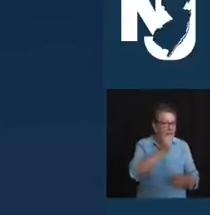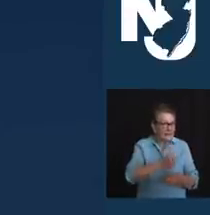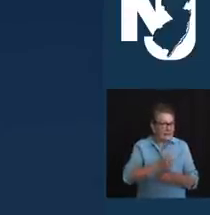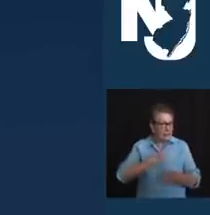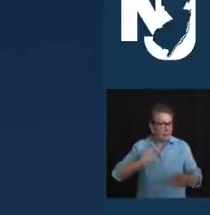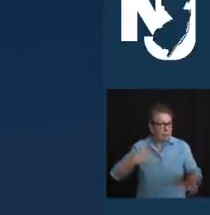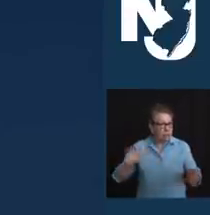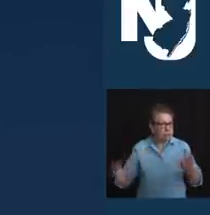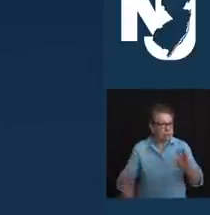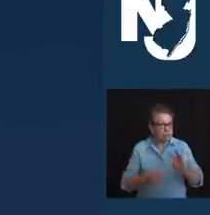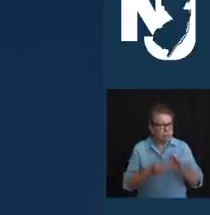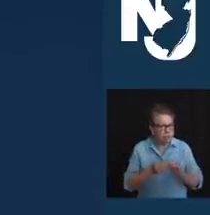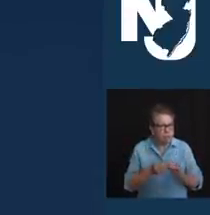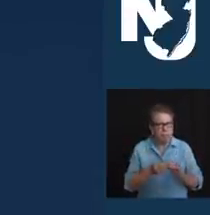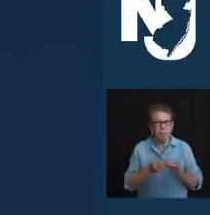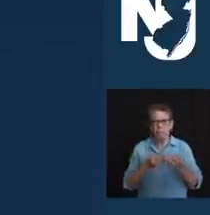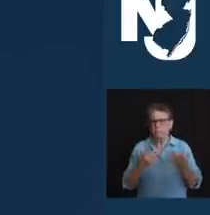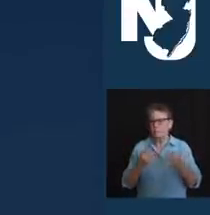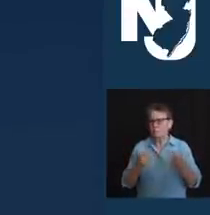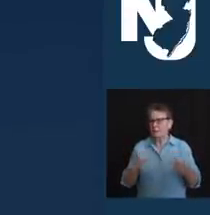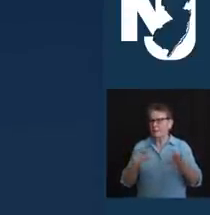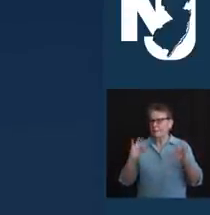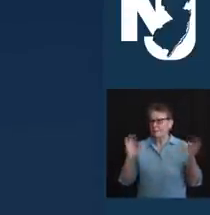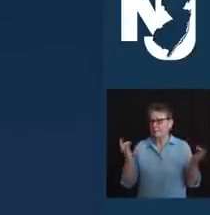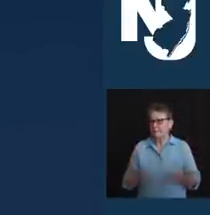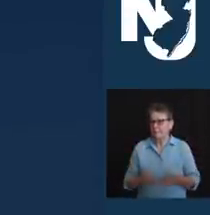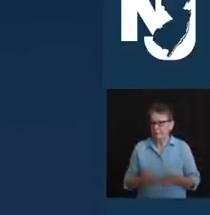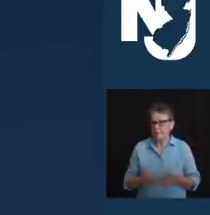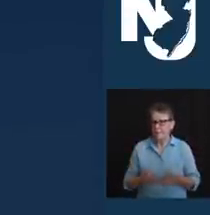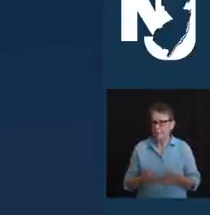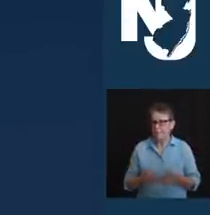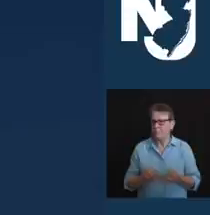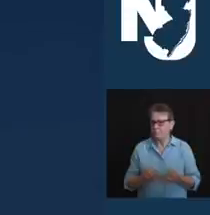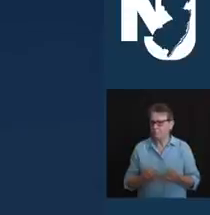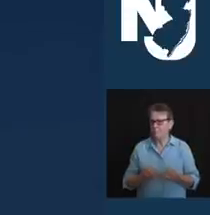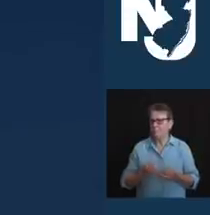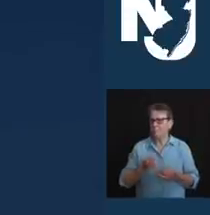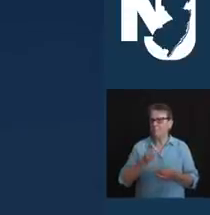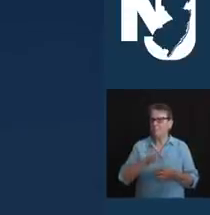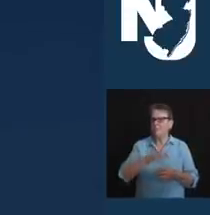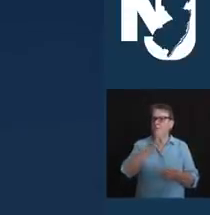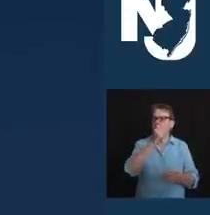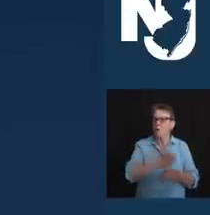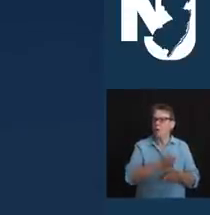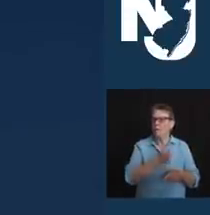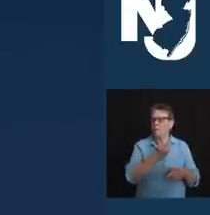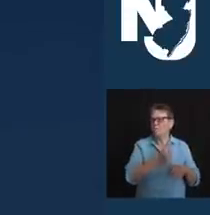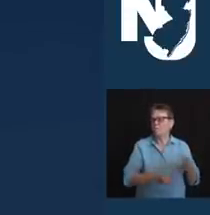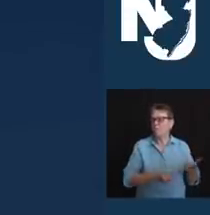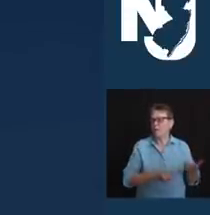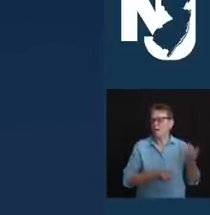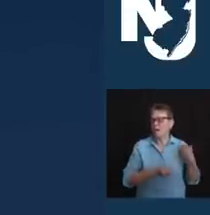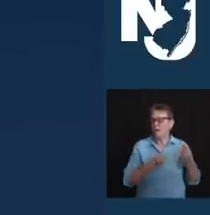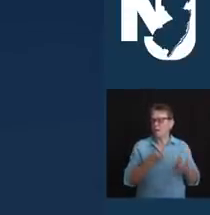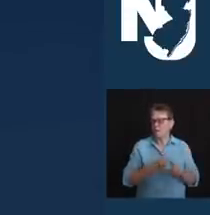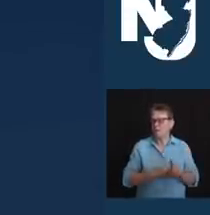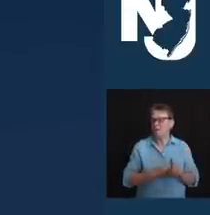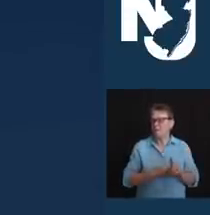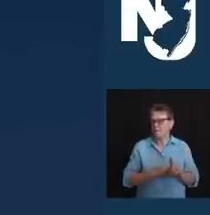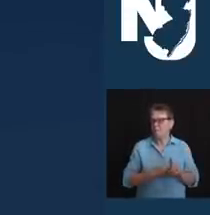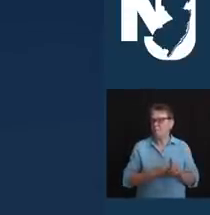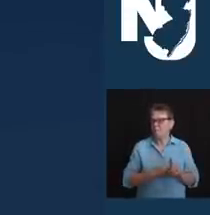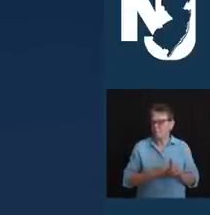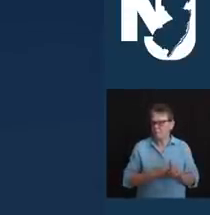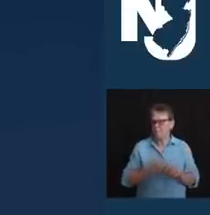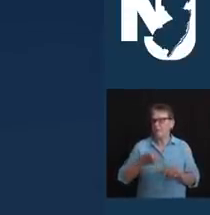Deborah, and their families. His brother Gregory passed away last month. May God bless and watch over Stephen,